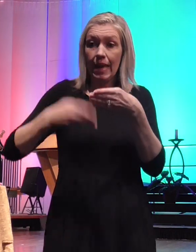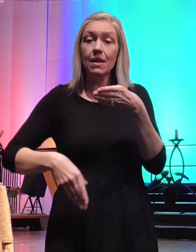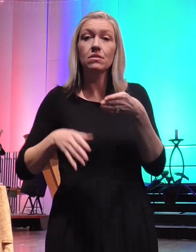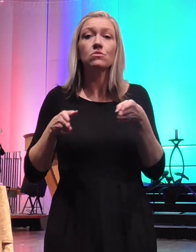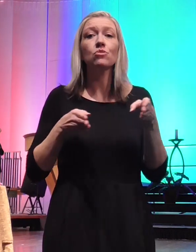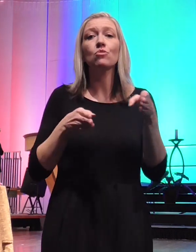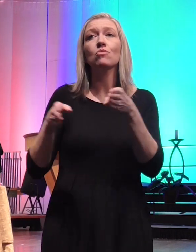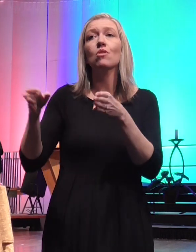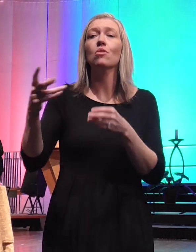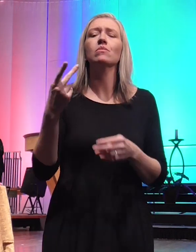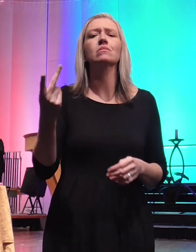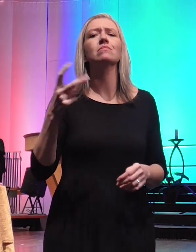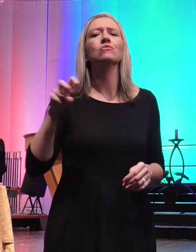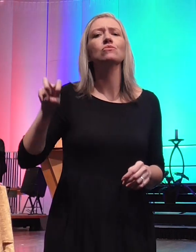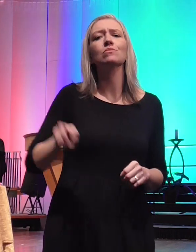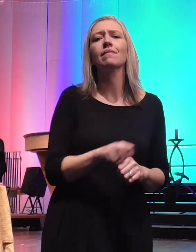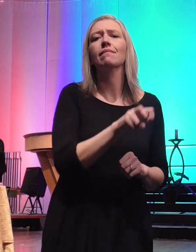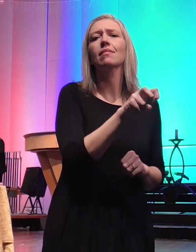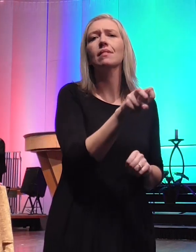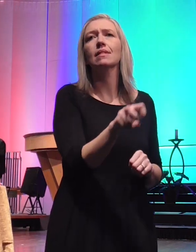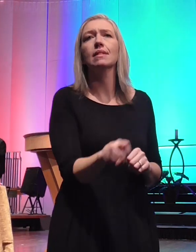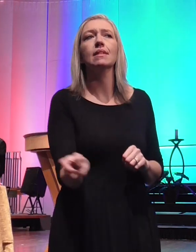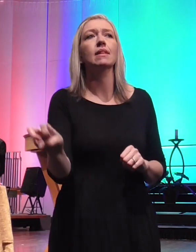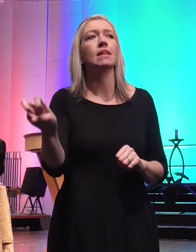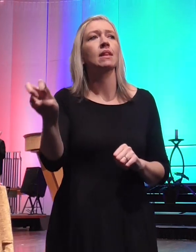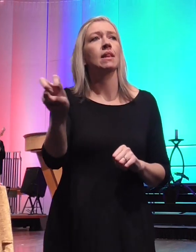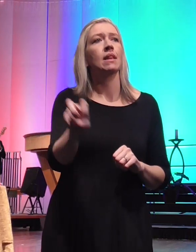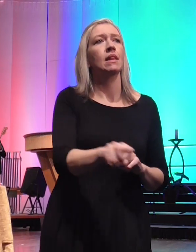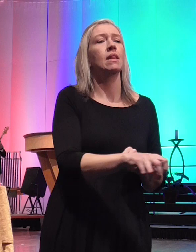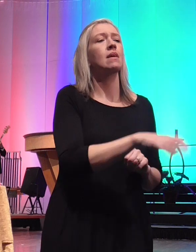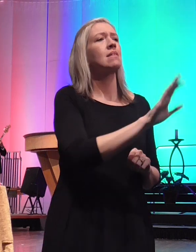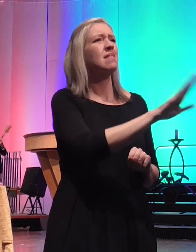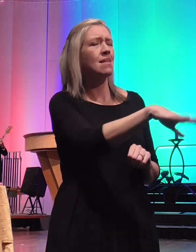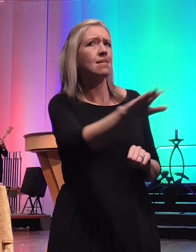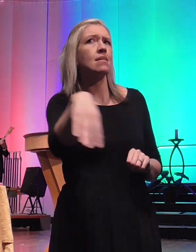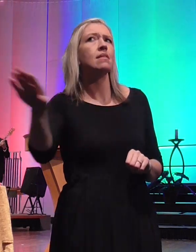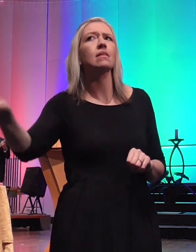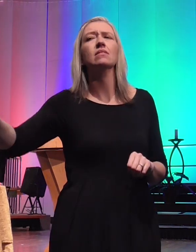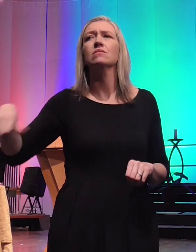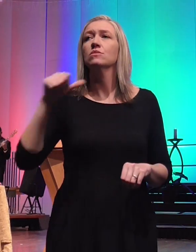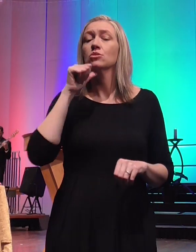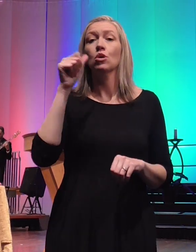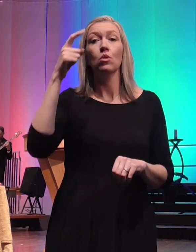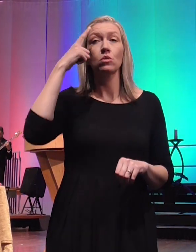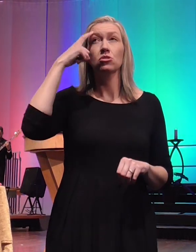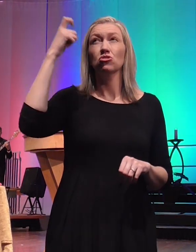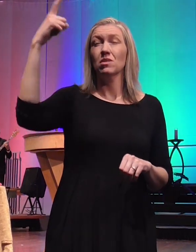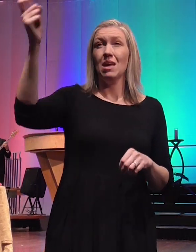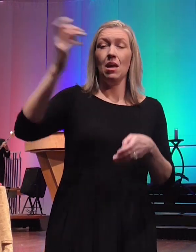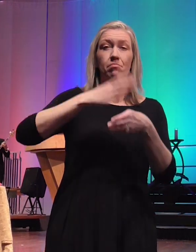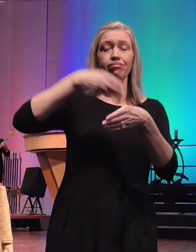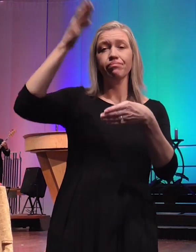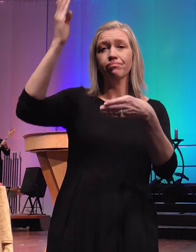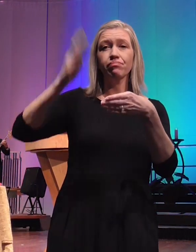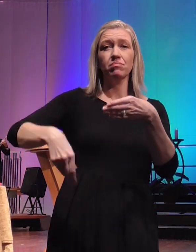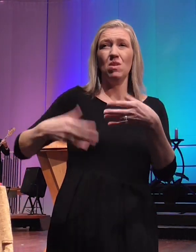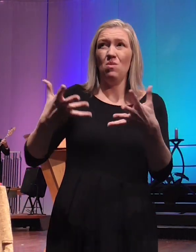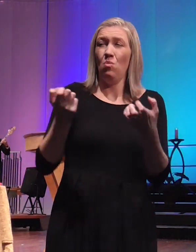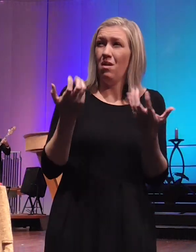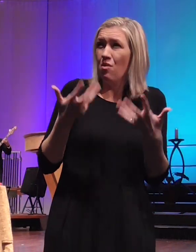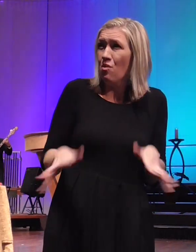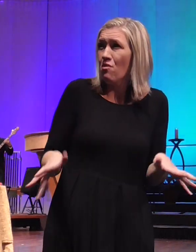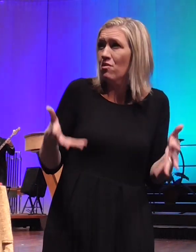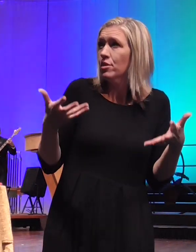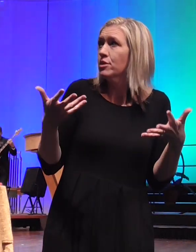you're traveling with me. Hey now, don't dream